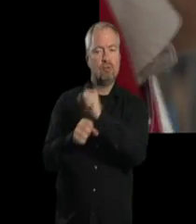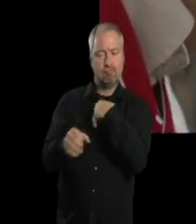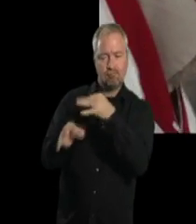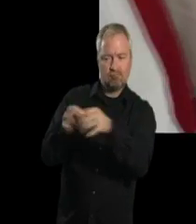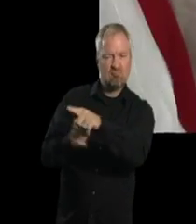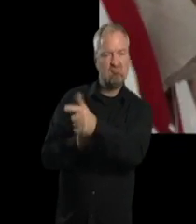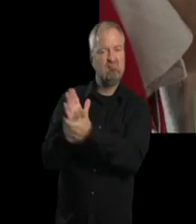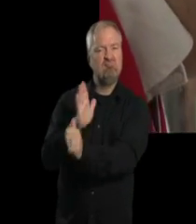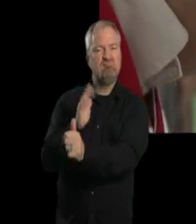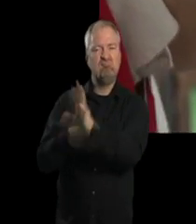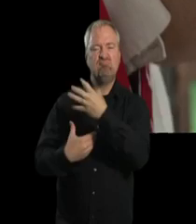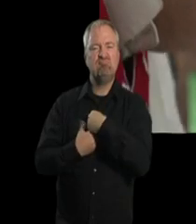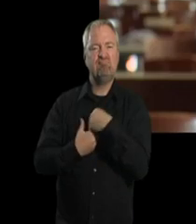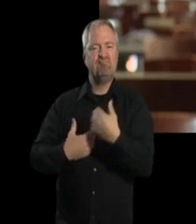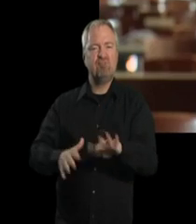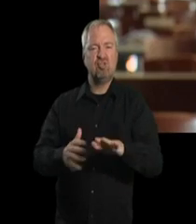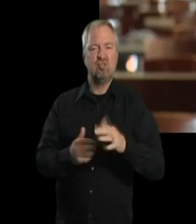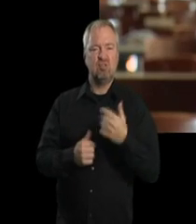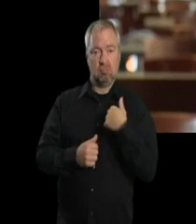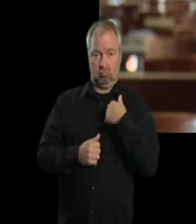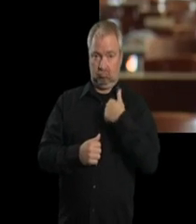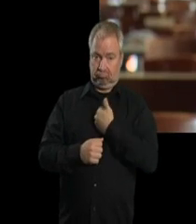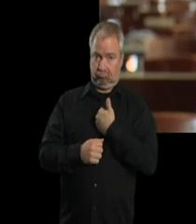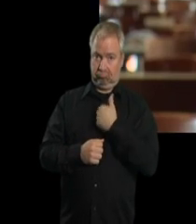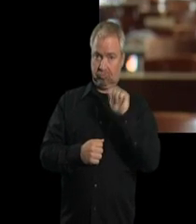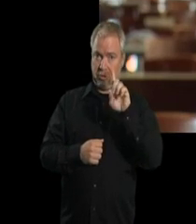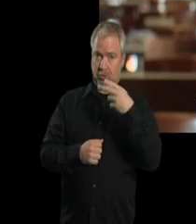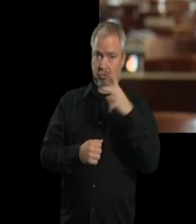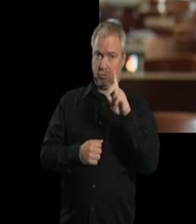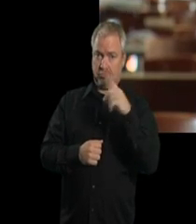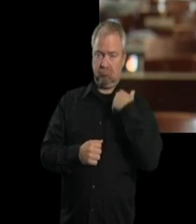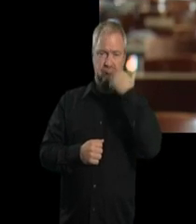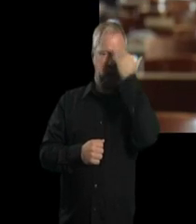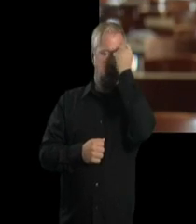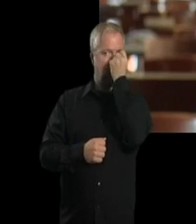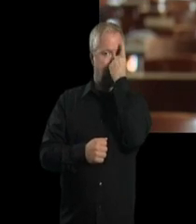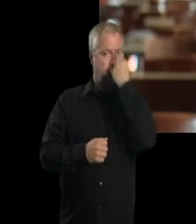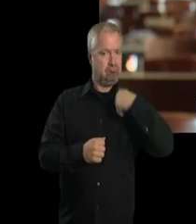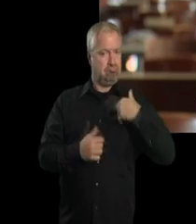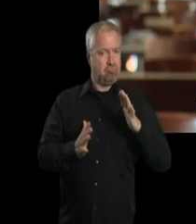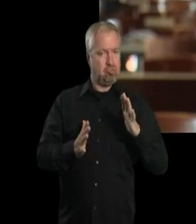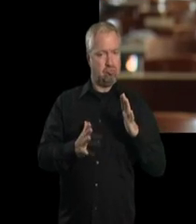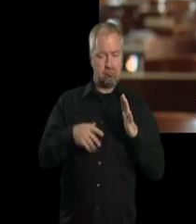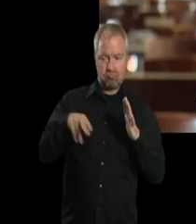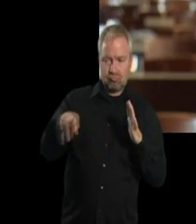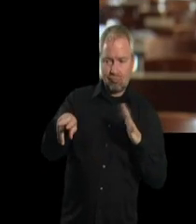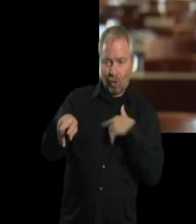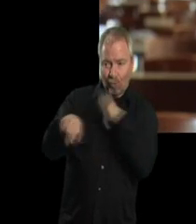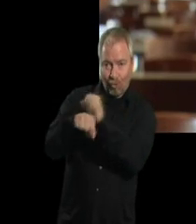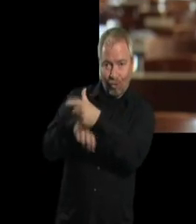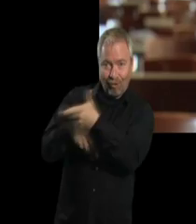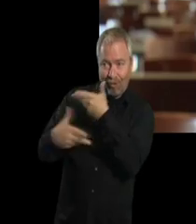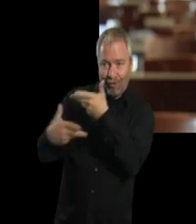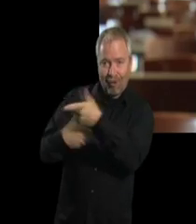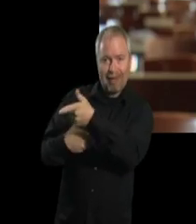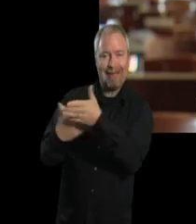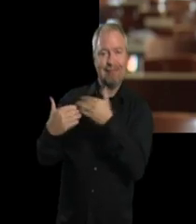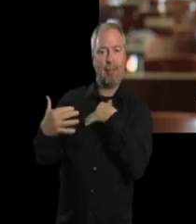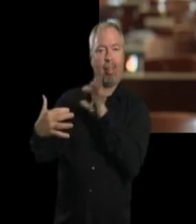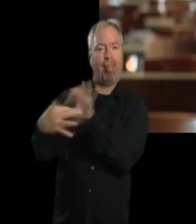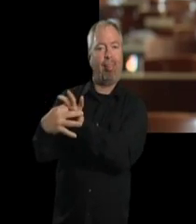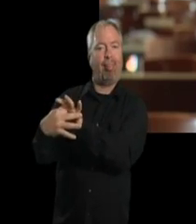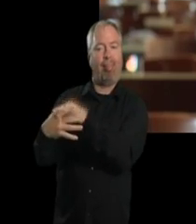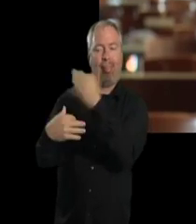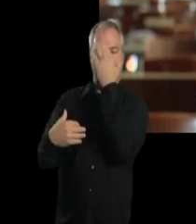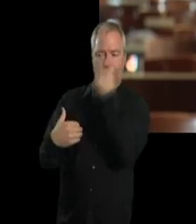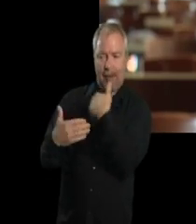kitchen, and he's a natural. Well, myself, I have ADHD, so I get it. And so when I work with him, I can relate that